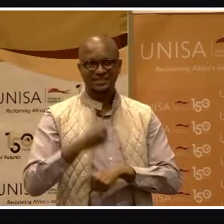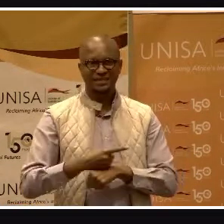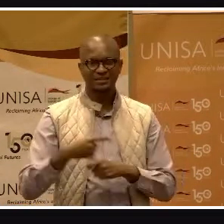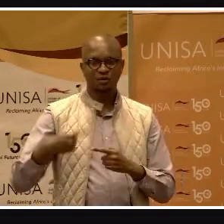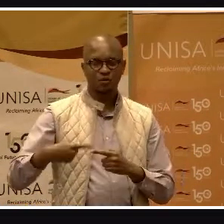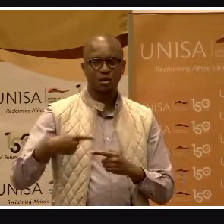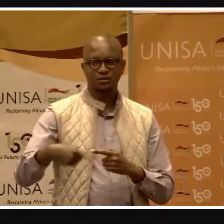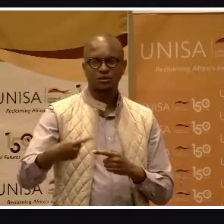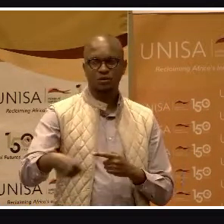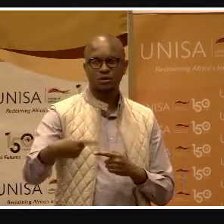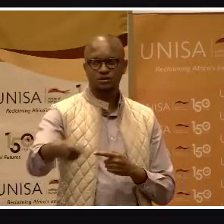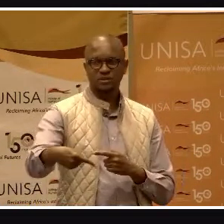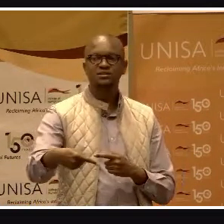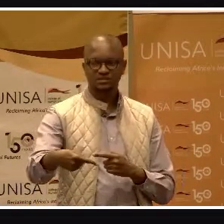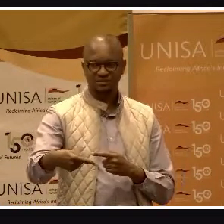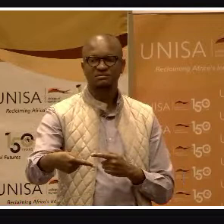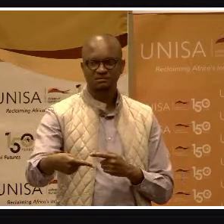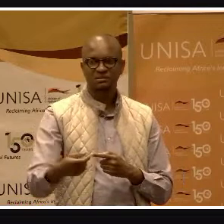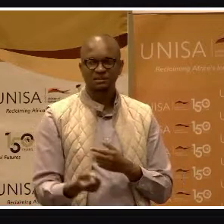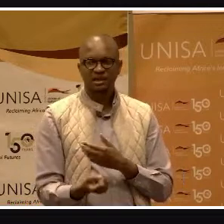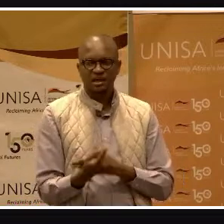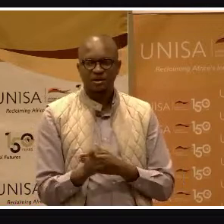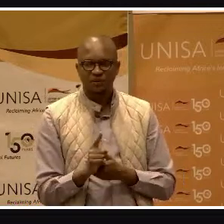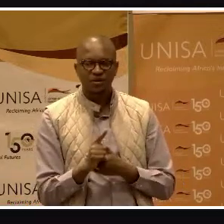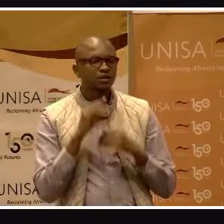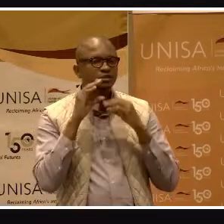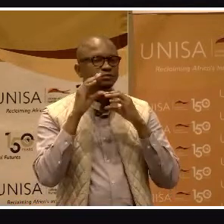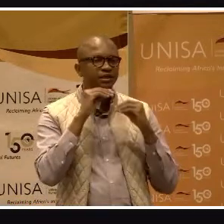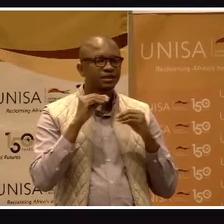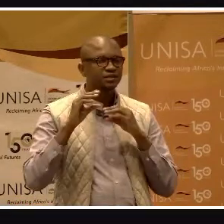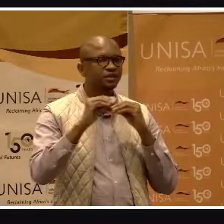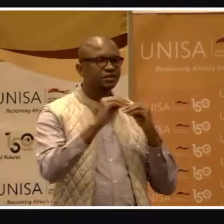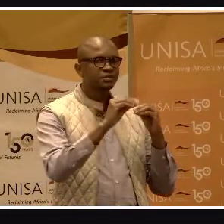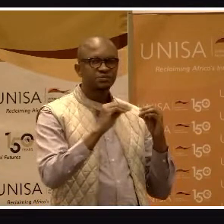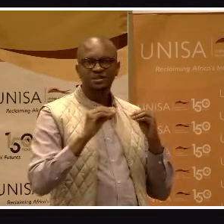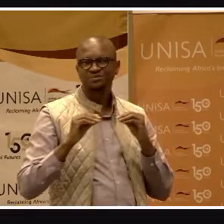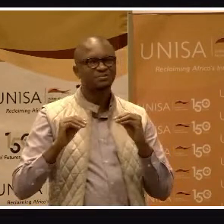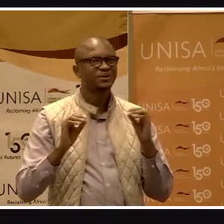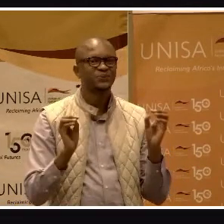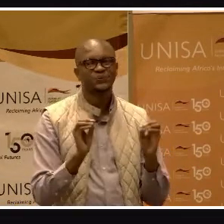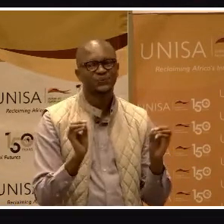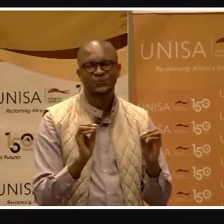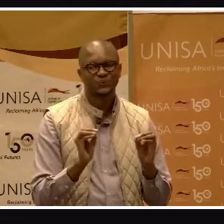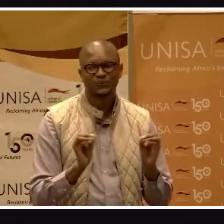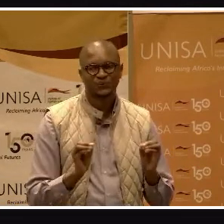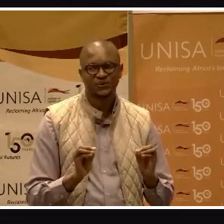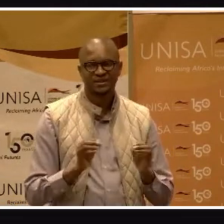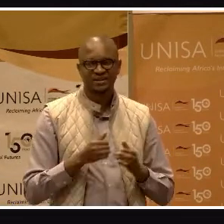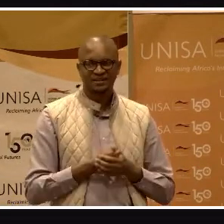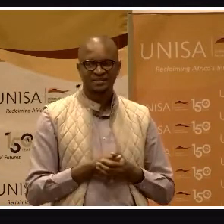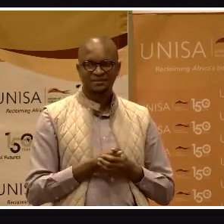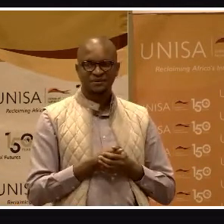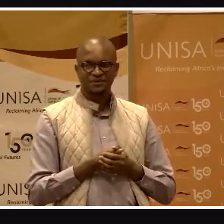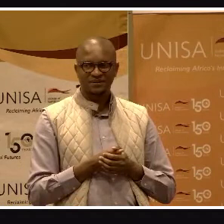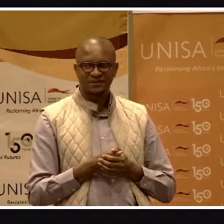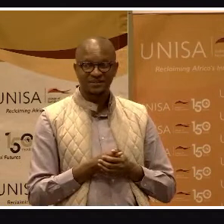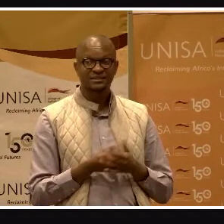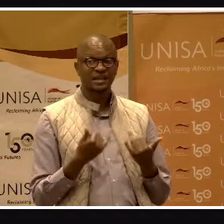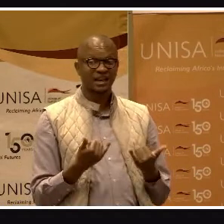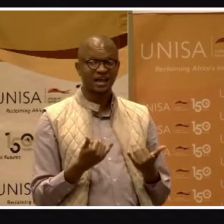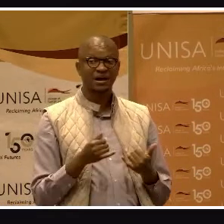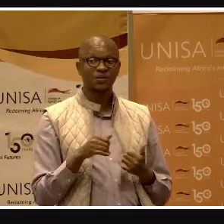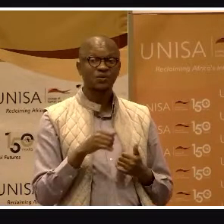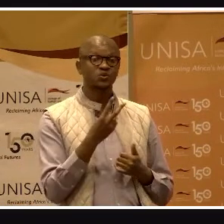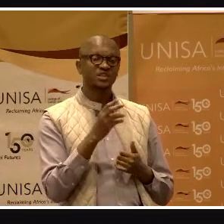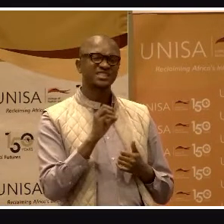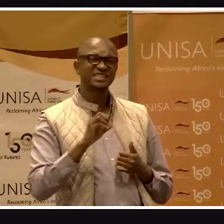spoken. And if care is not taken, what will happen? The number will increase to 16 languages annually by